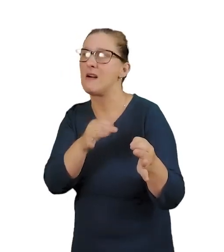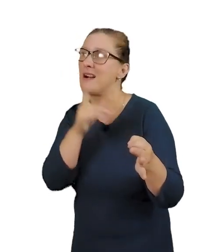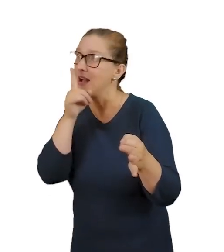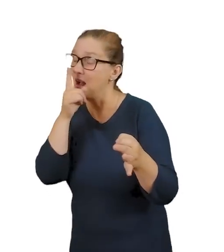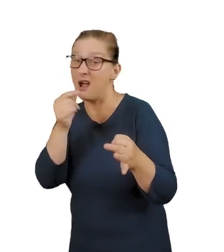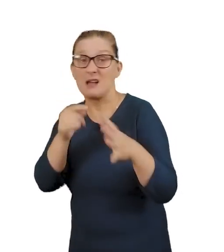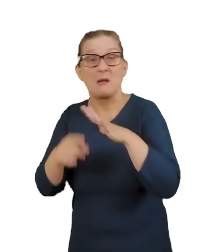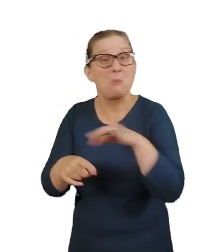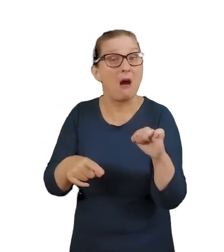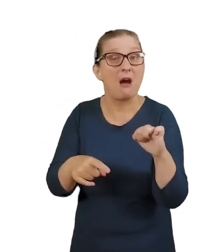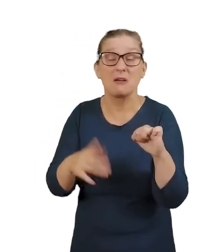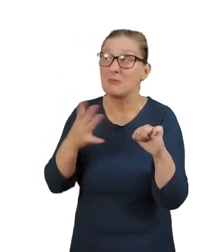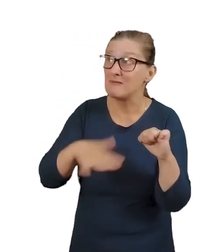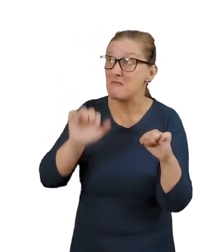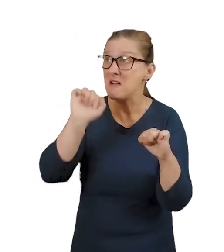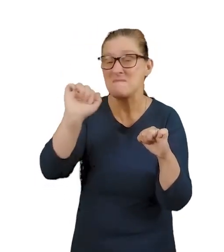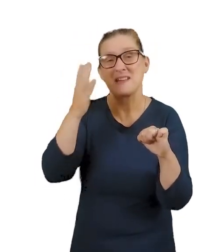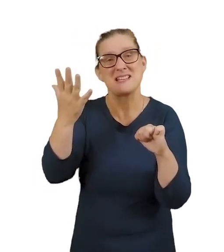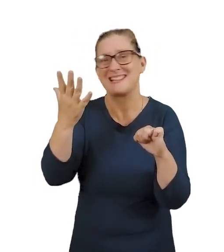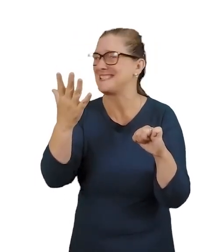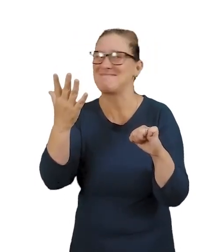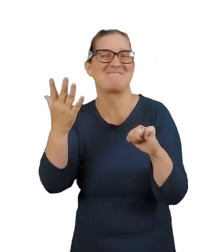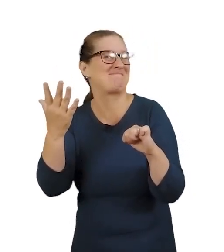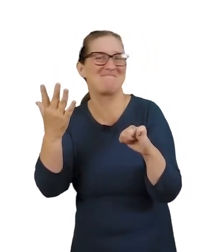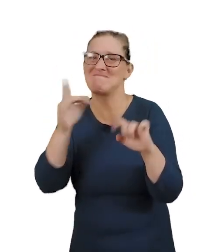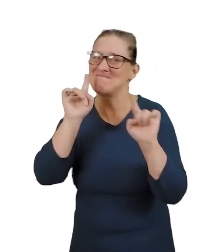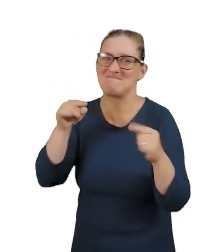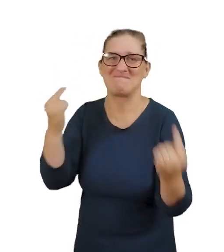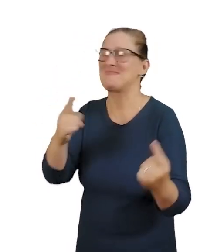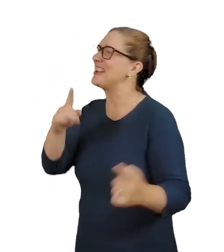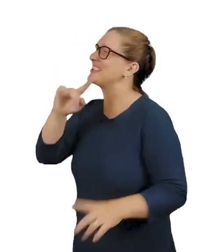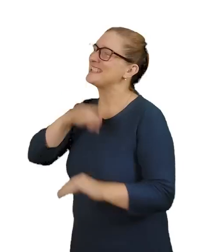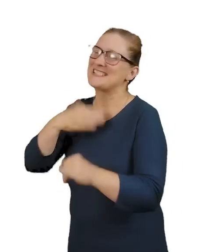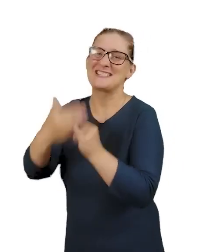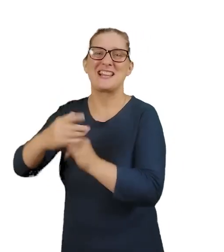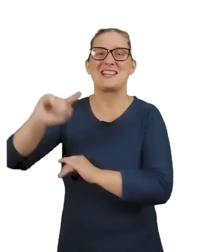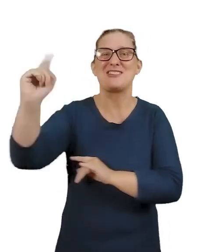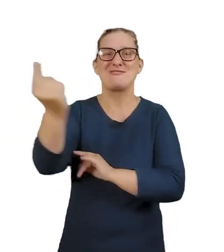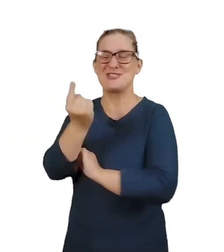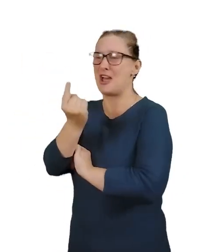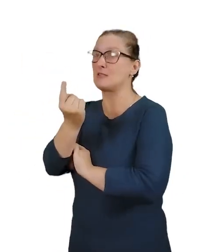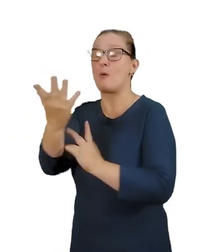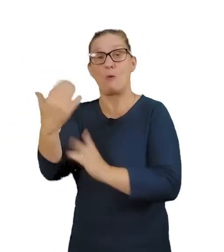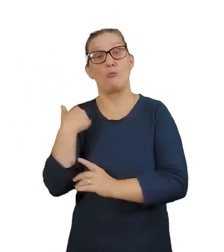man can ever pluck me from his hand. To